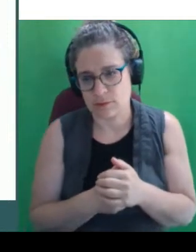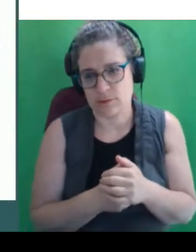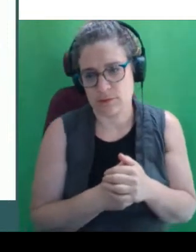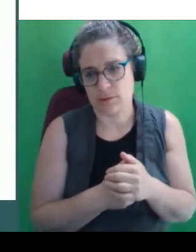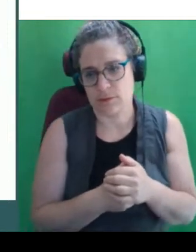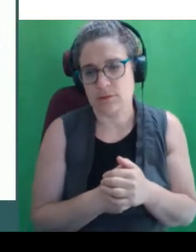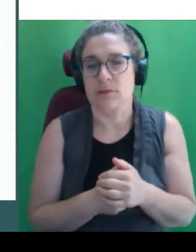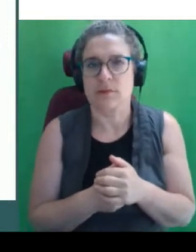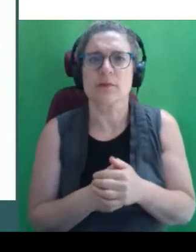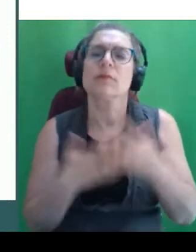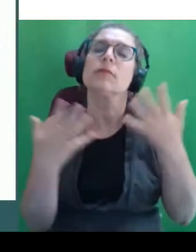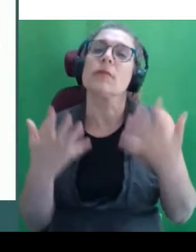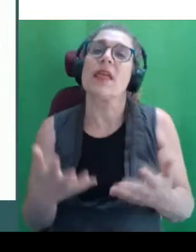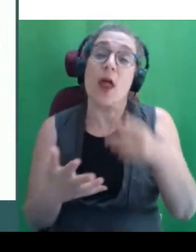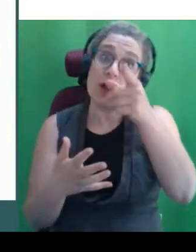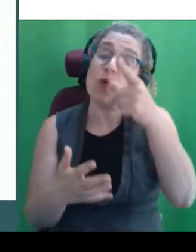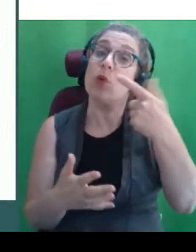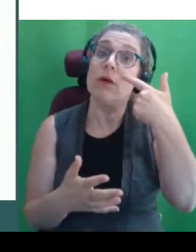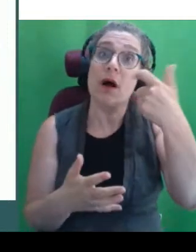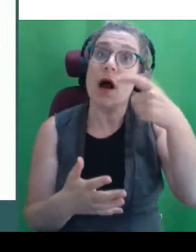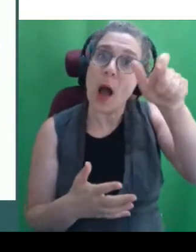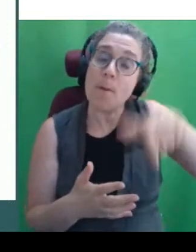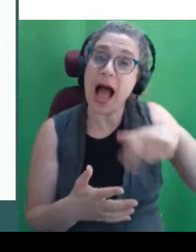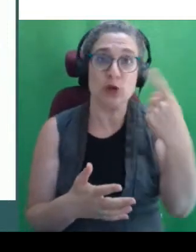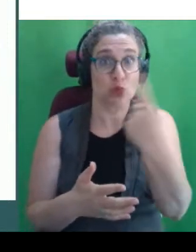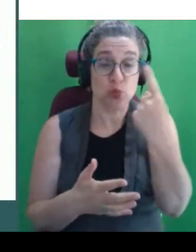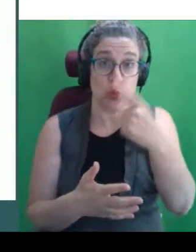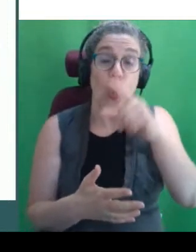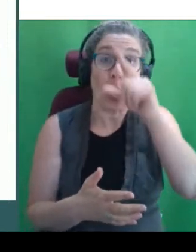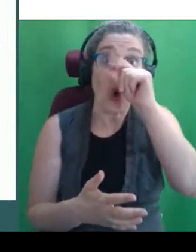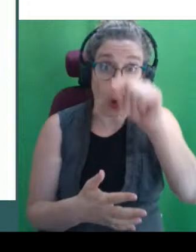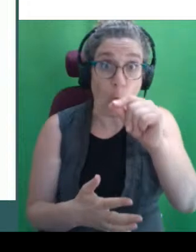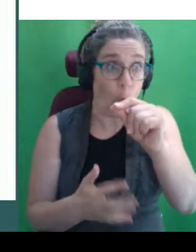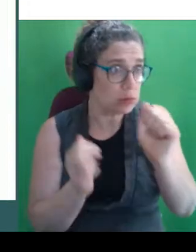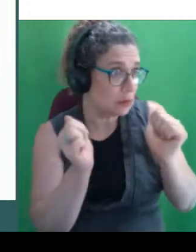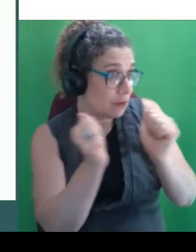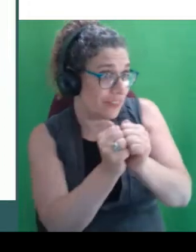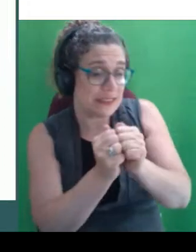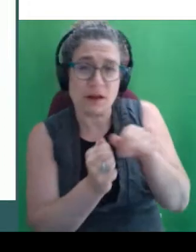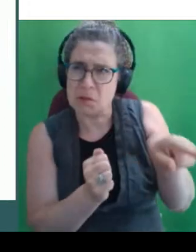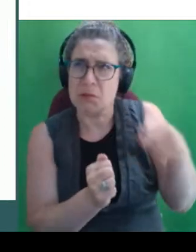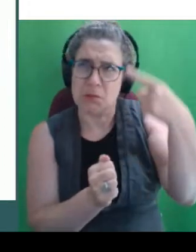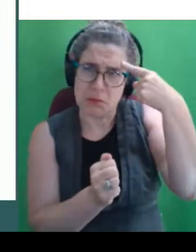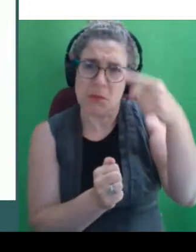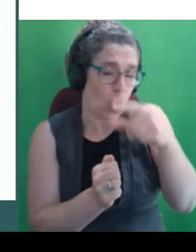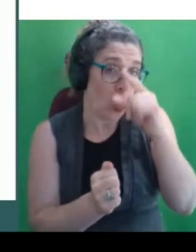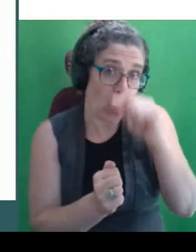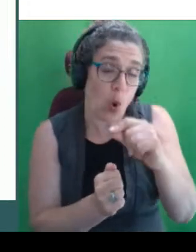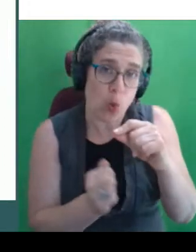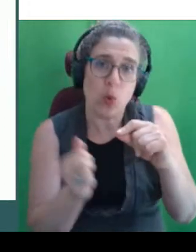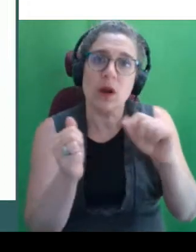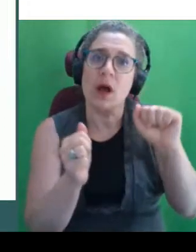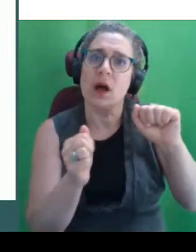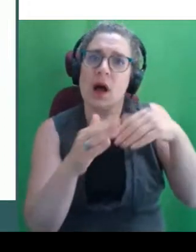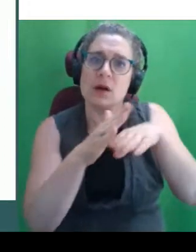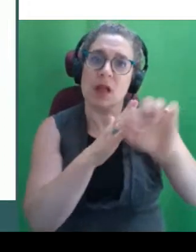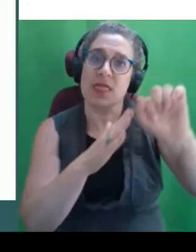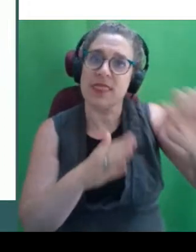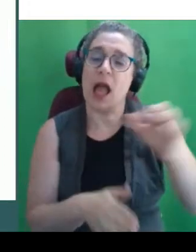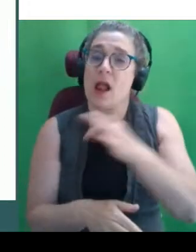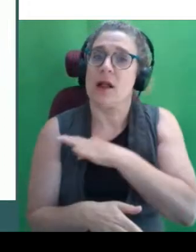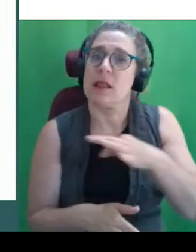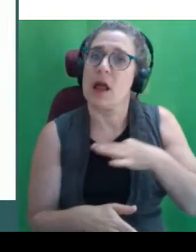patient who might be eligible for something like that, or within the clinical history,